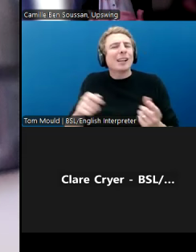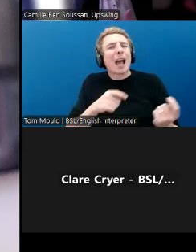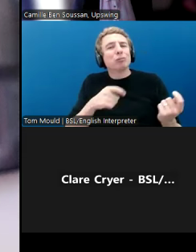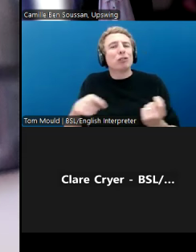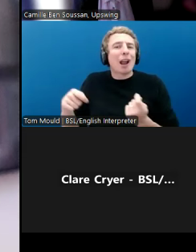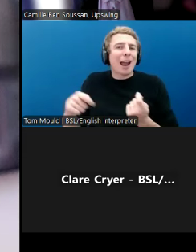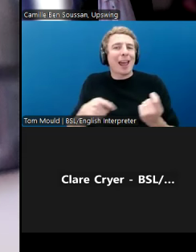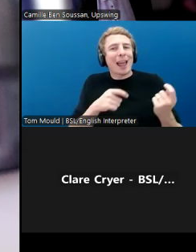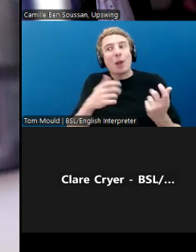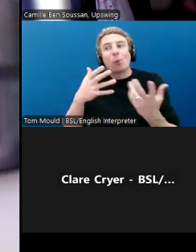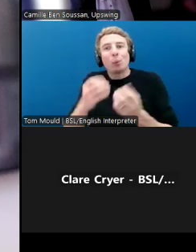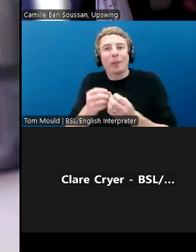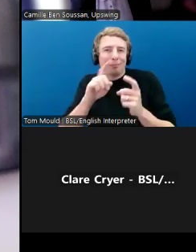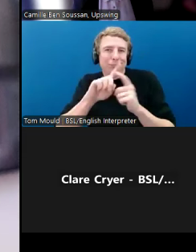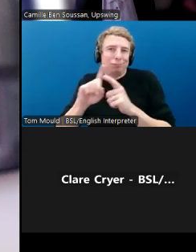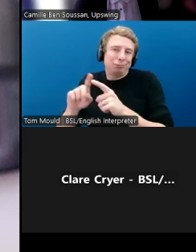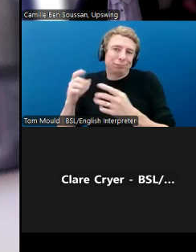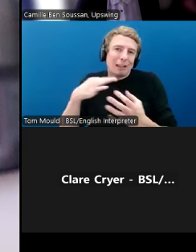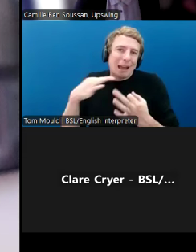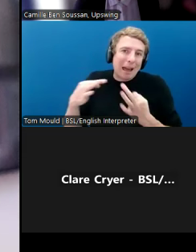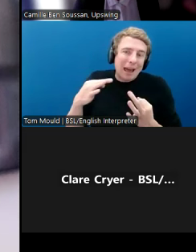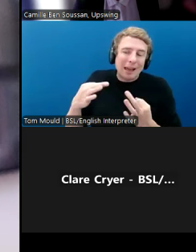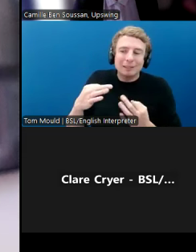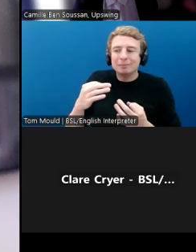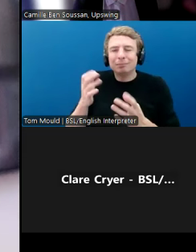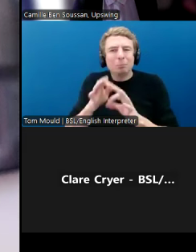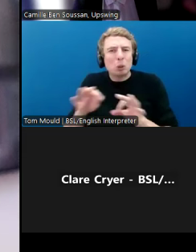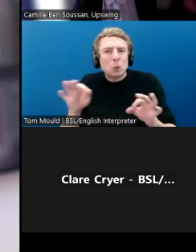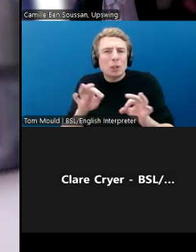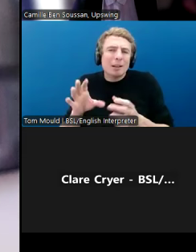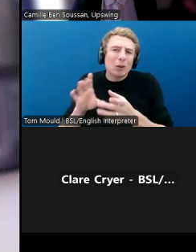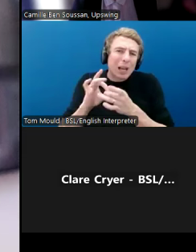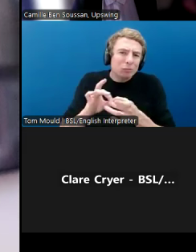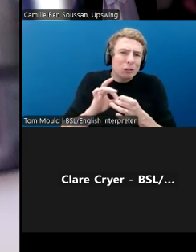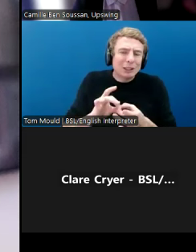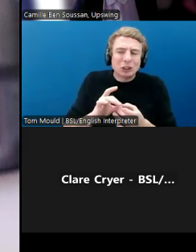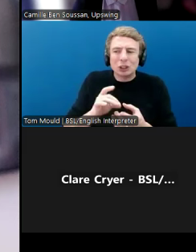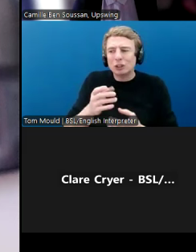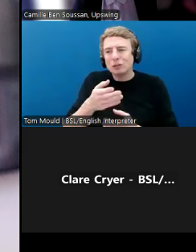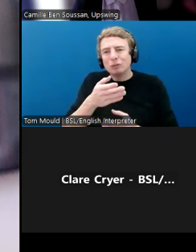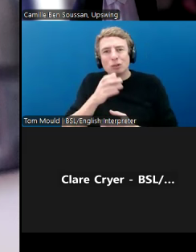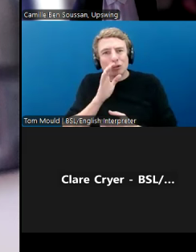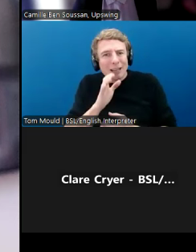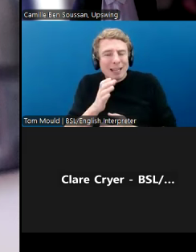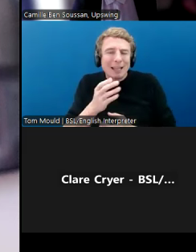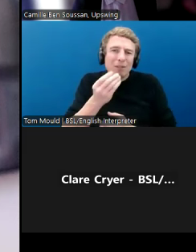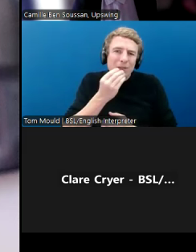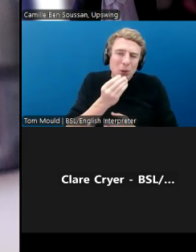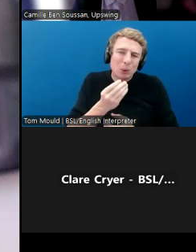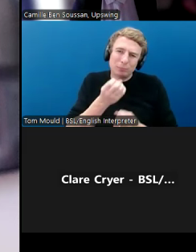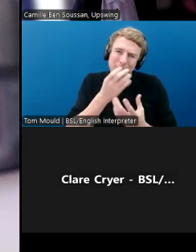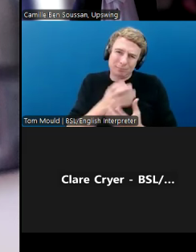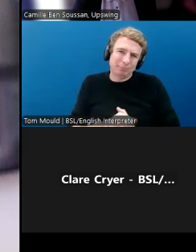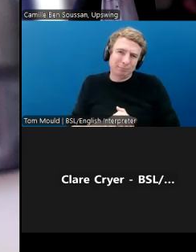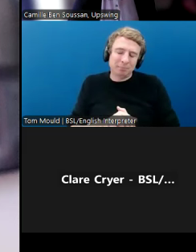and participation, and some drink and food. And that really challenged expectations of people within